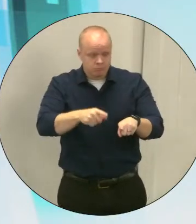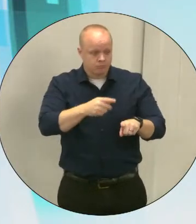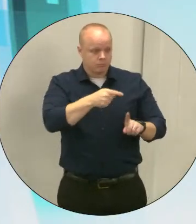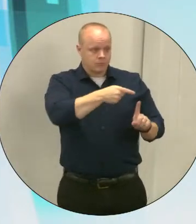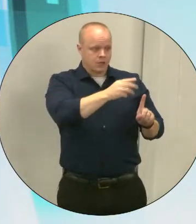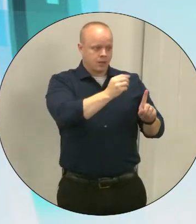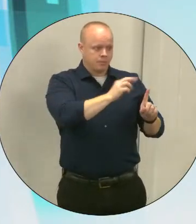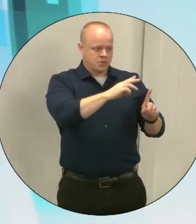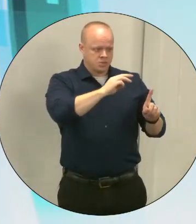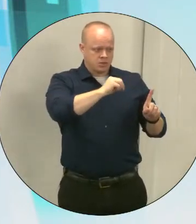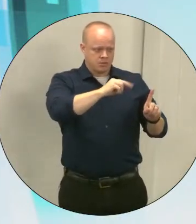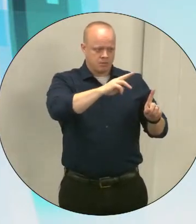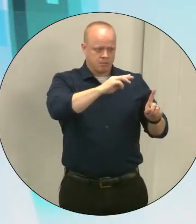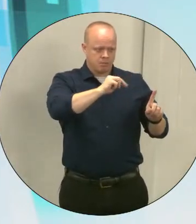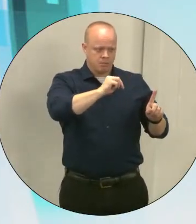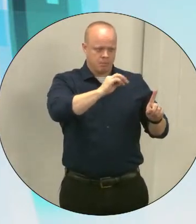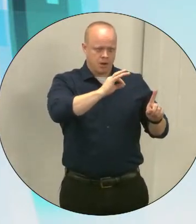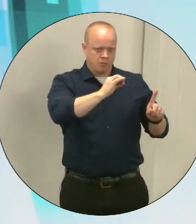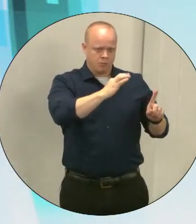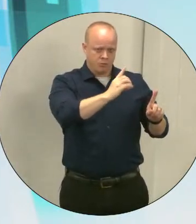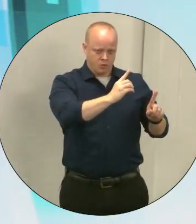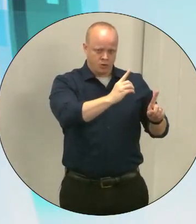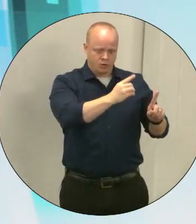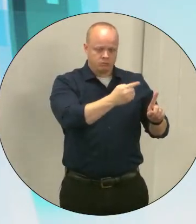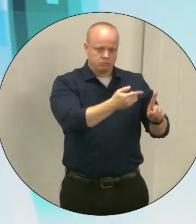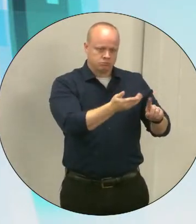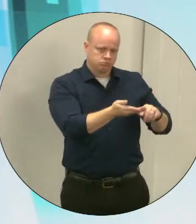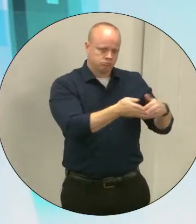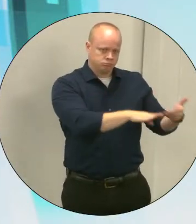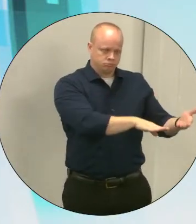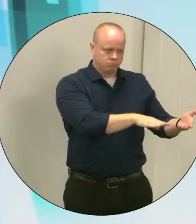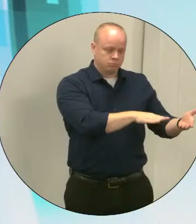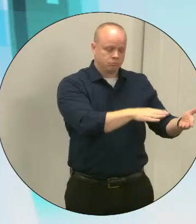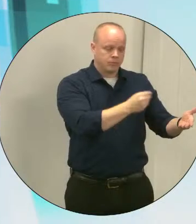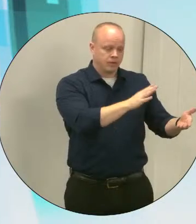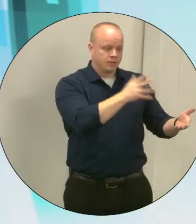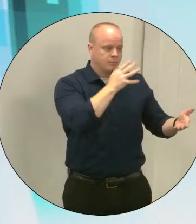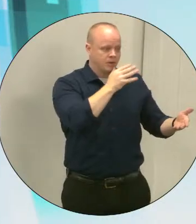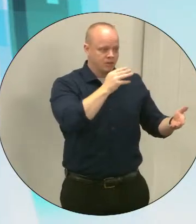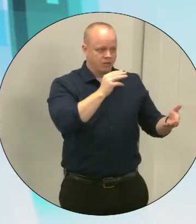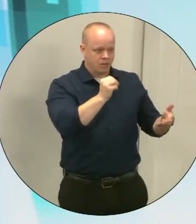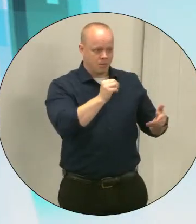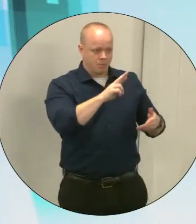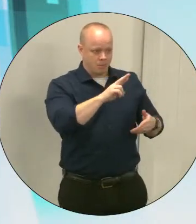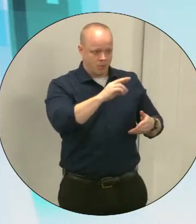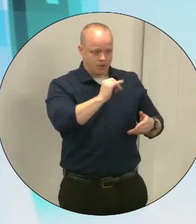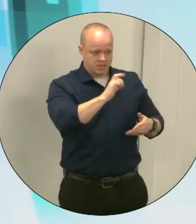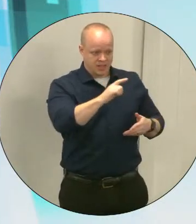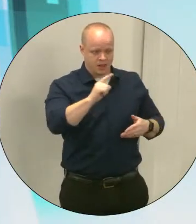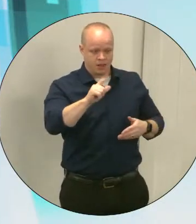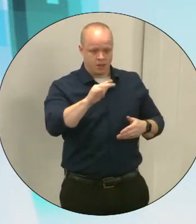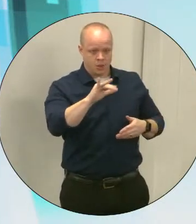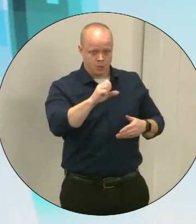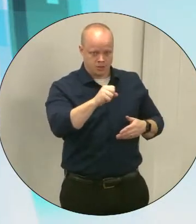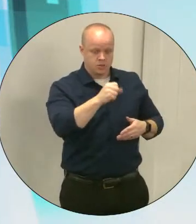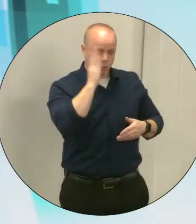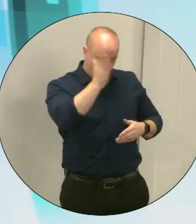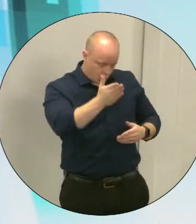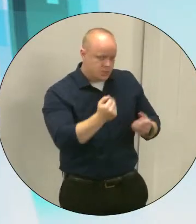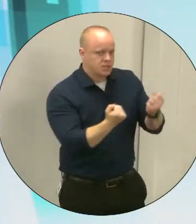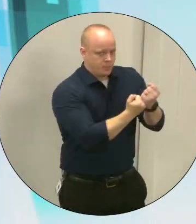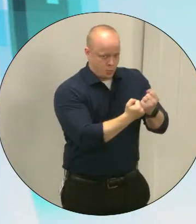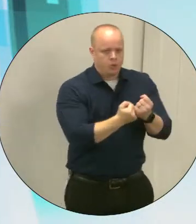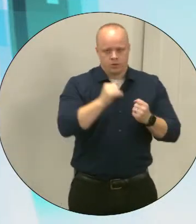Mumford, our former assemblyman that passed away, and her mother, Marzette Lewis, would be in full support of Joan